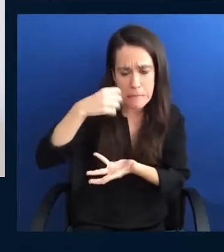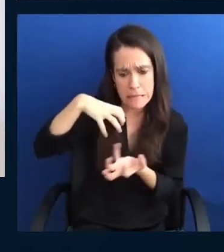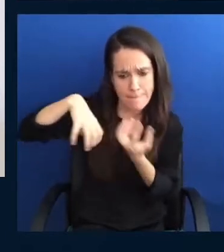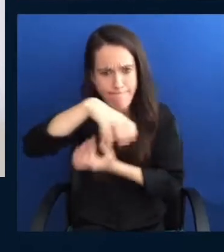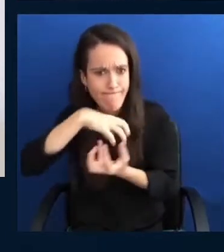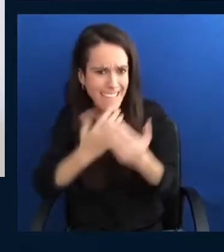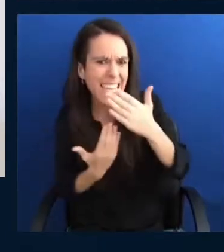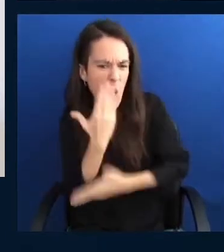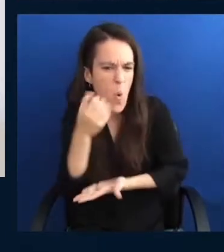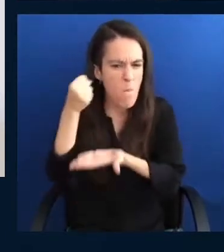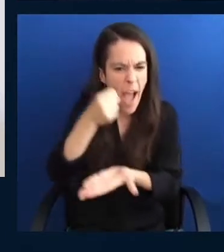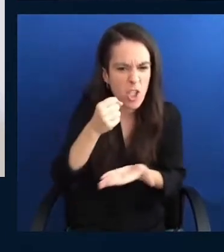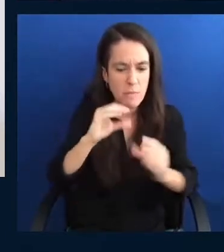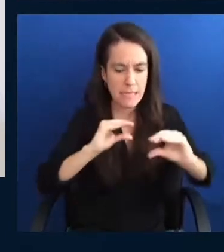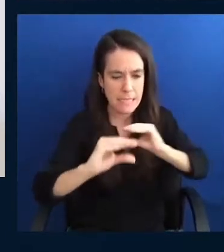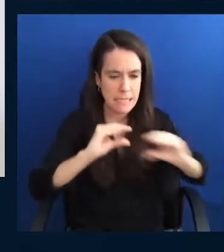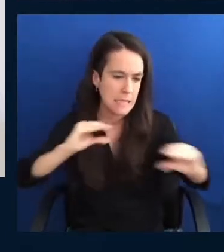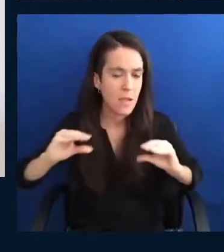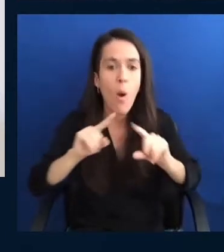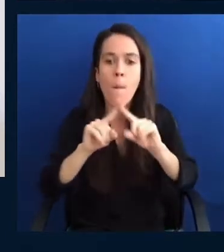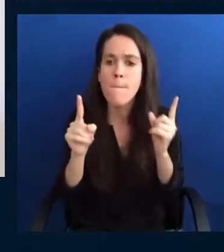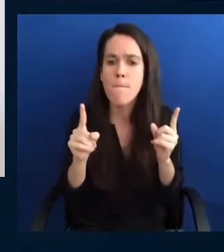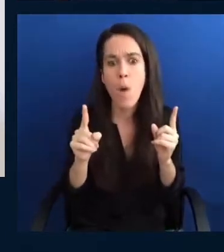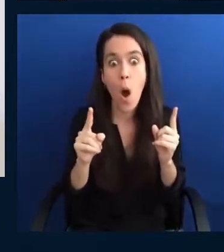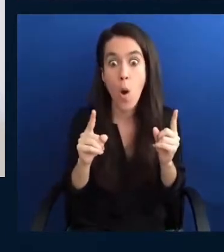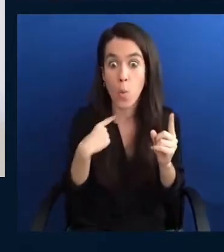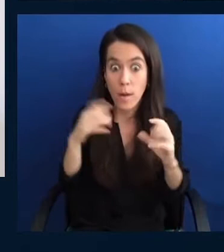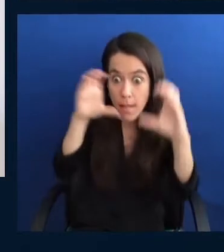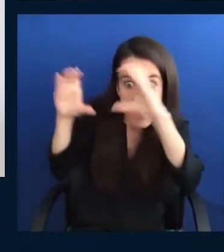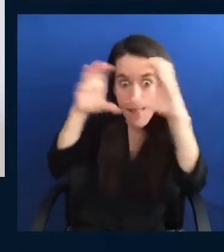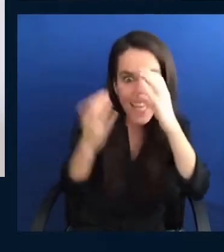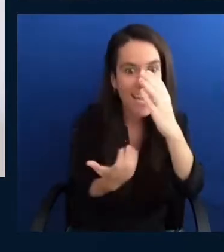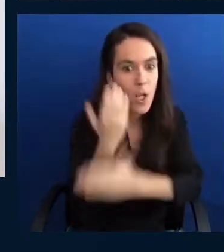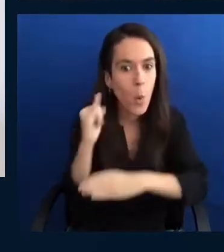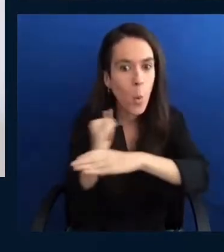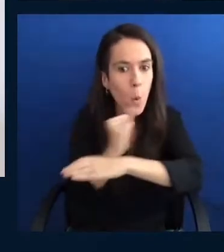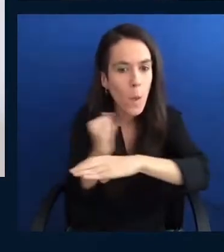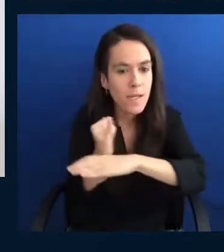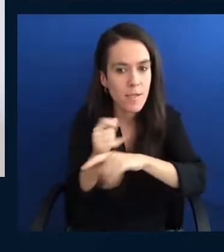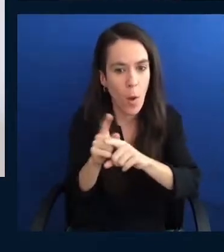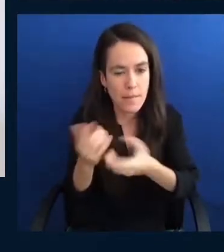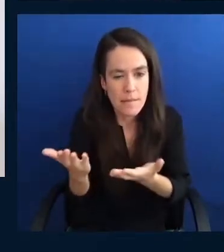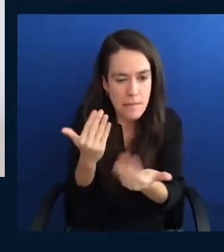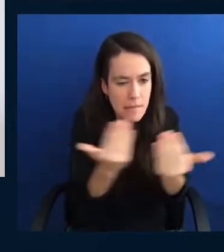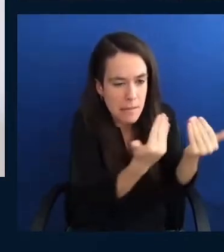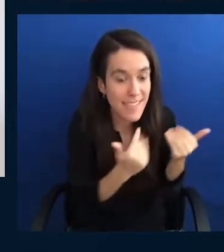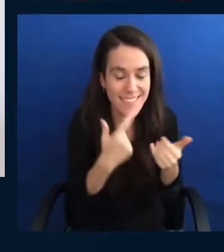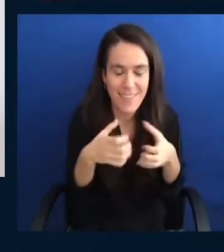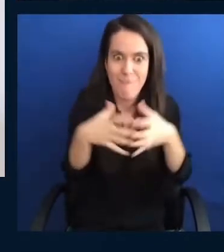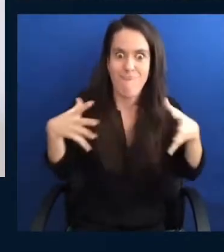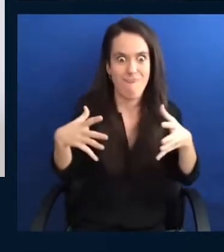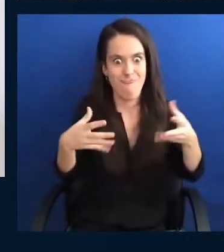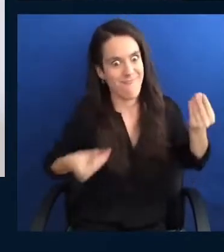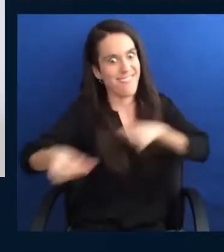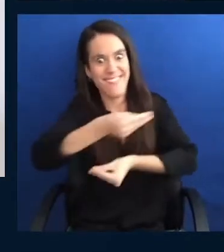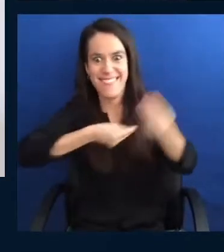budget now. But when we take in new interns, we still get to grow a little bit, and that's super amazing. And we really like